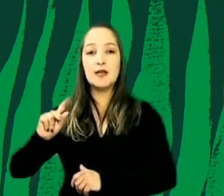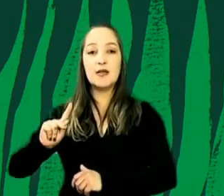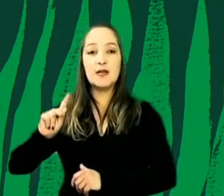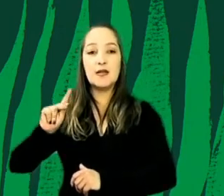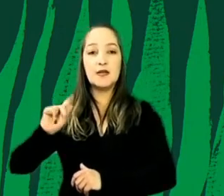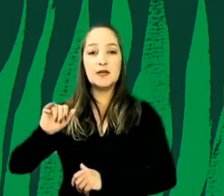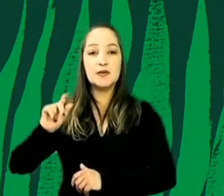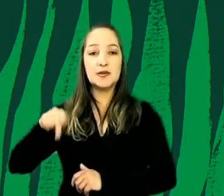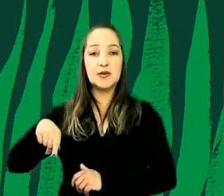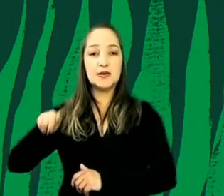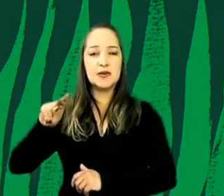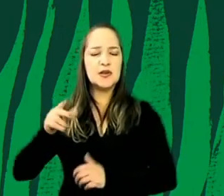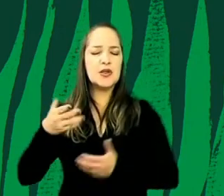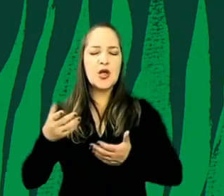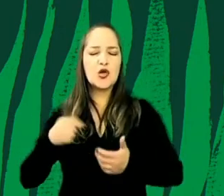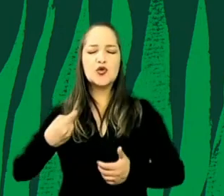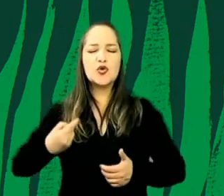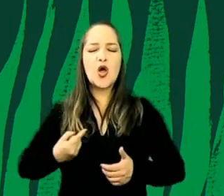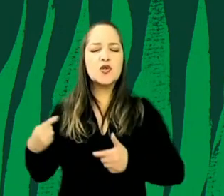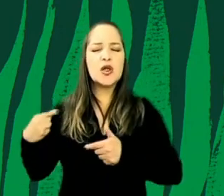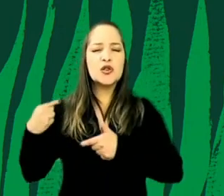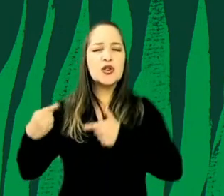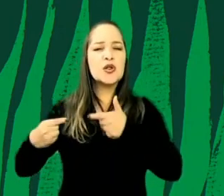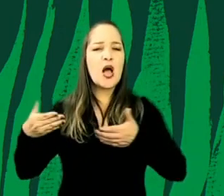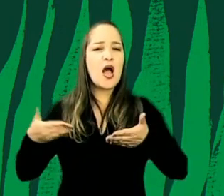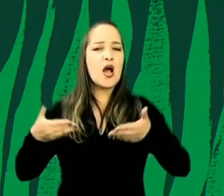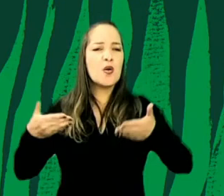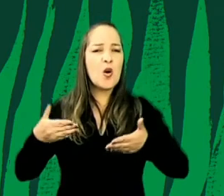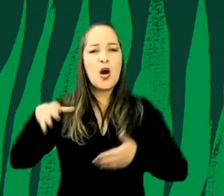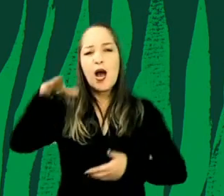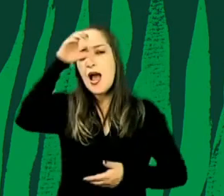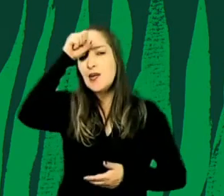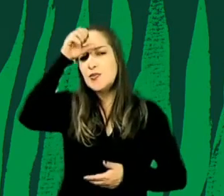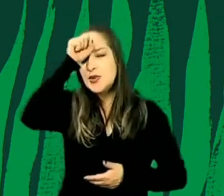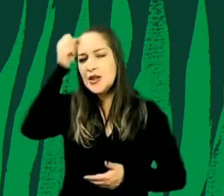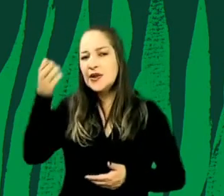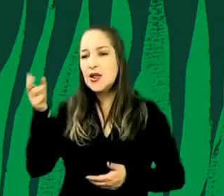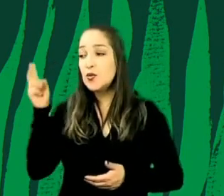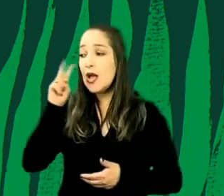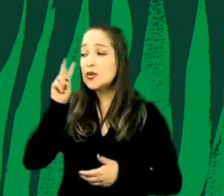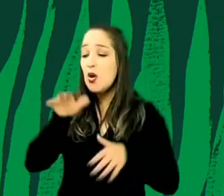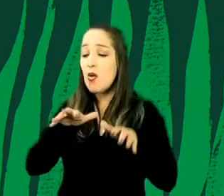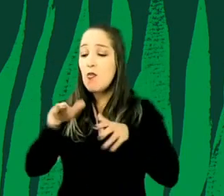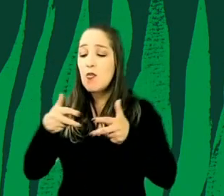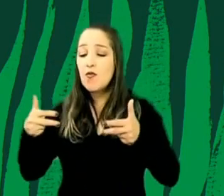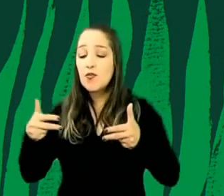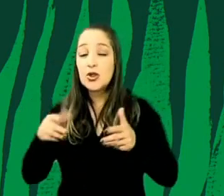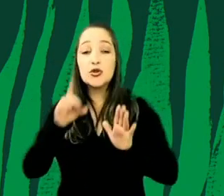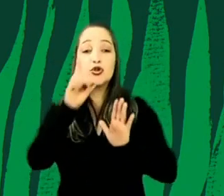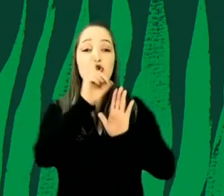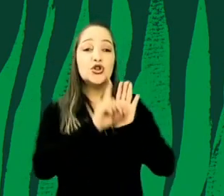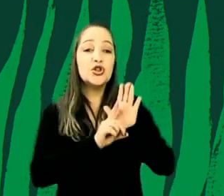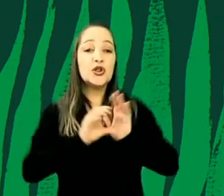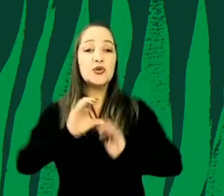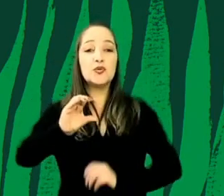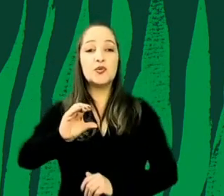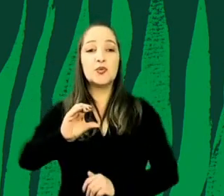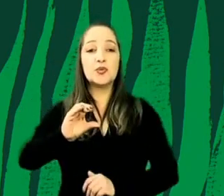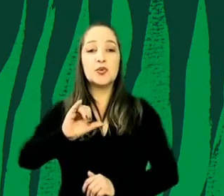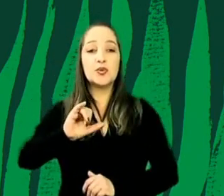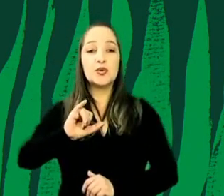of what can they learn from the story of the civil rights movement in the United